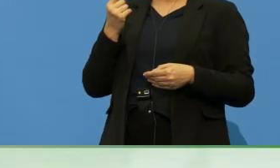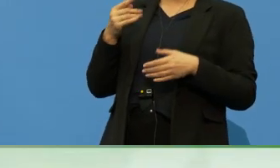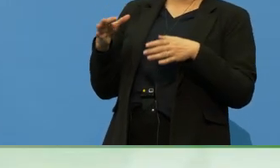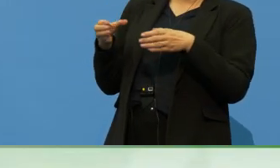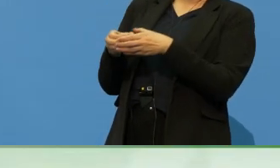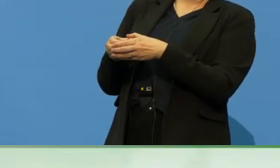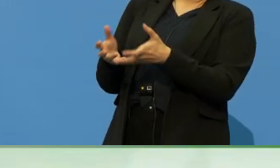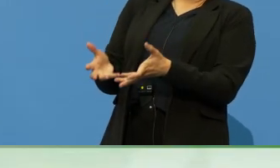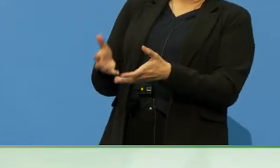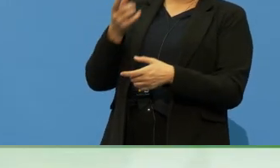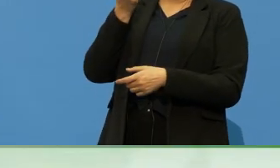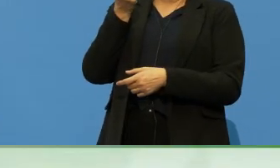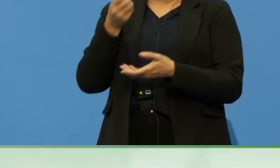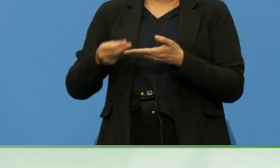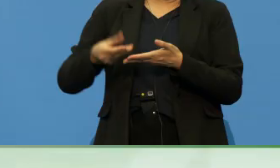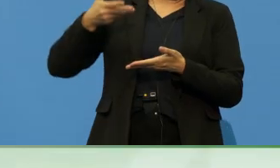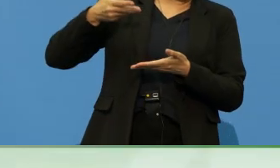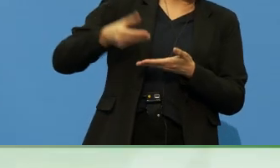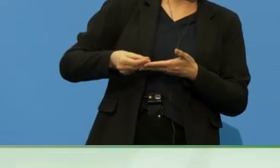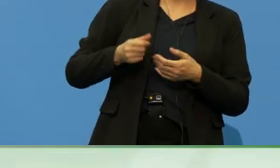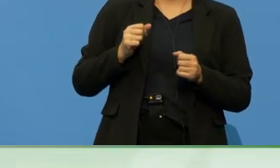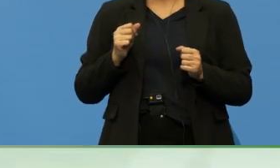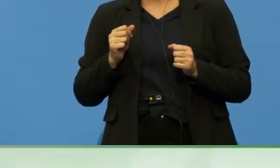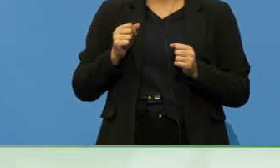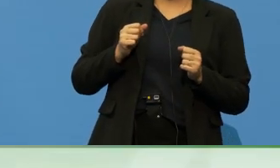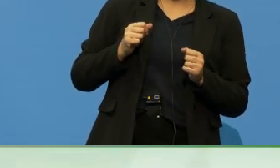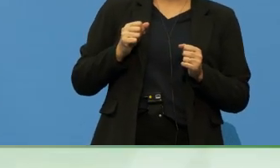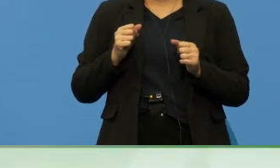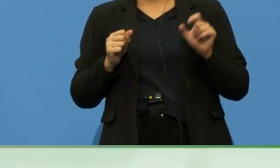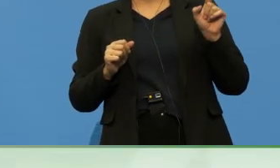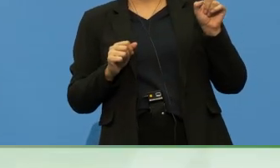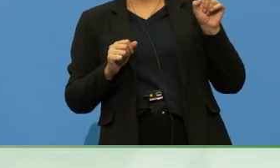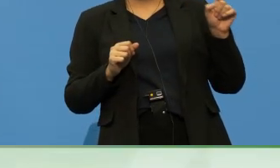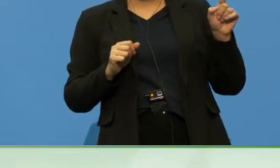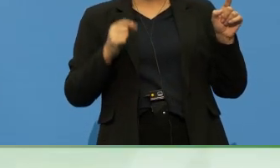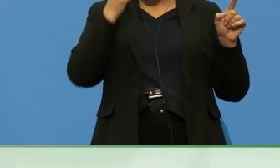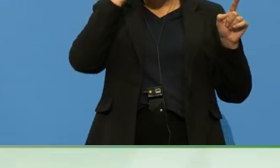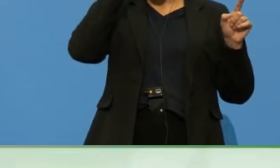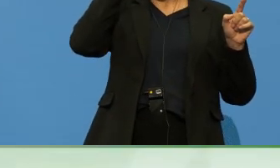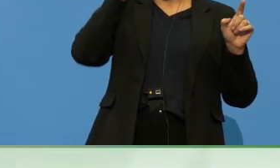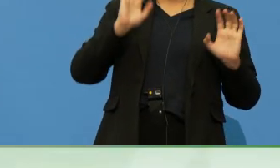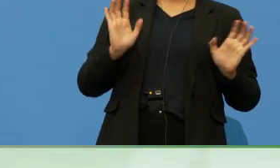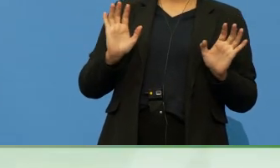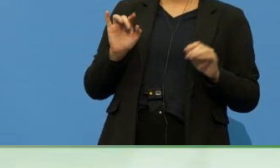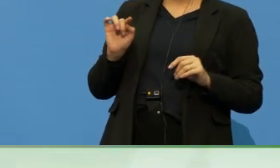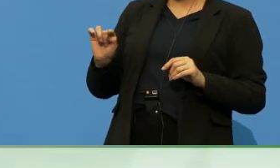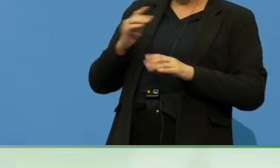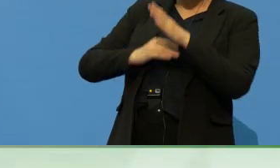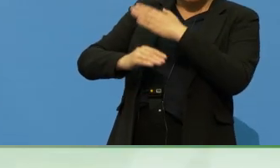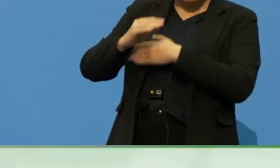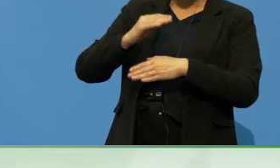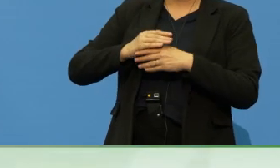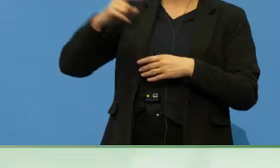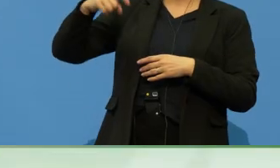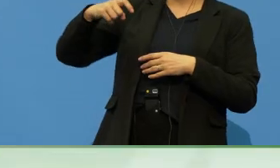mindset is that disability somehow is connected with medical equipment, with